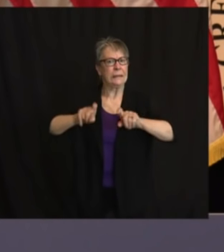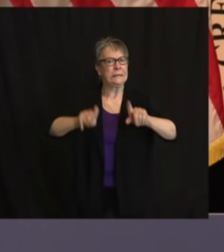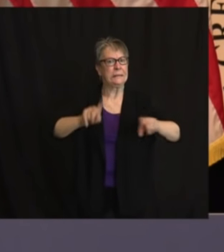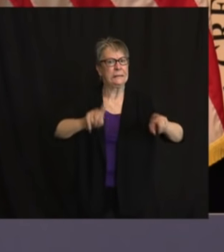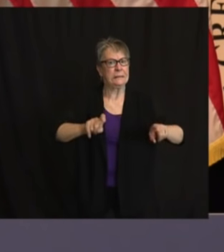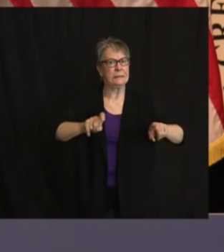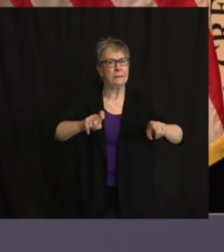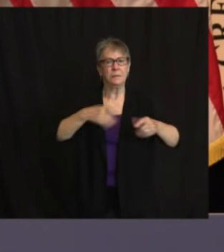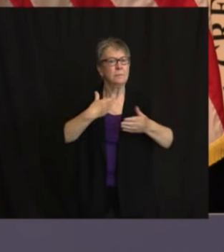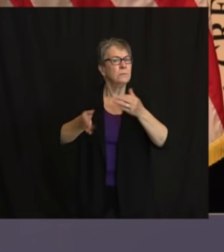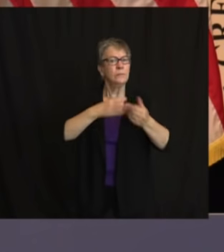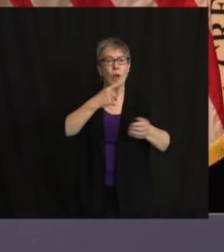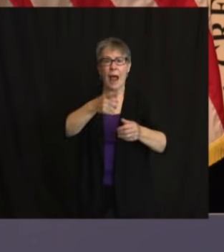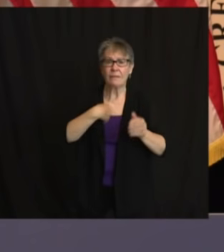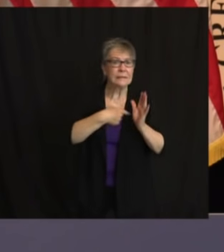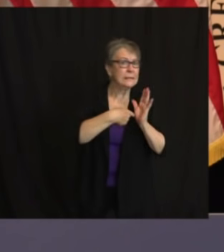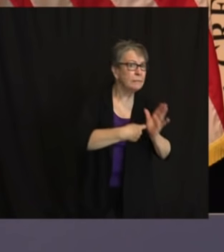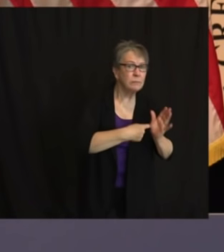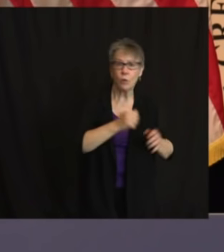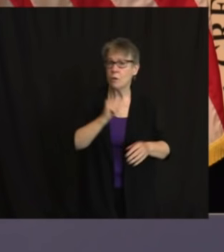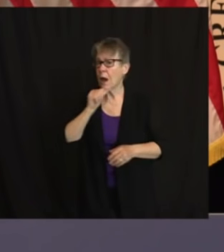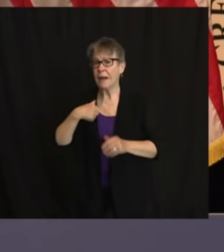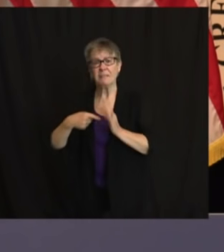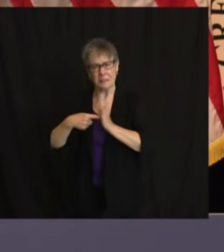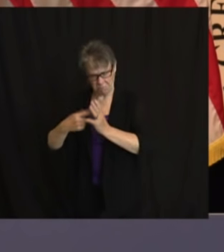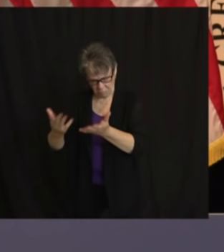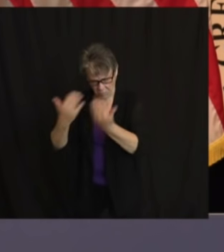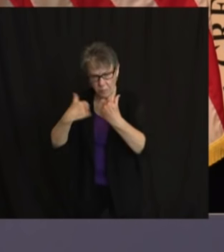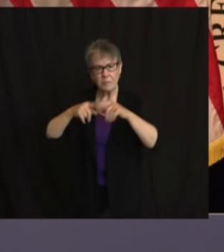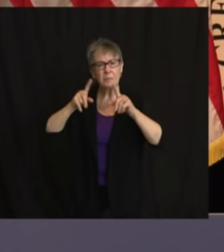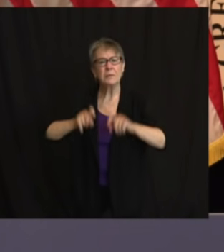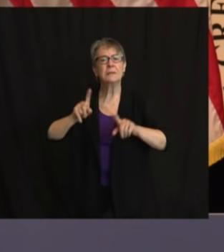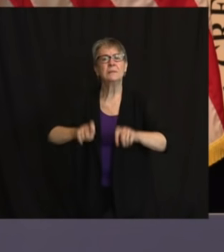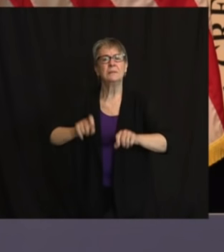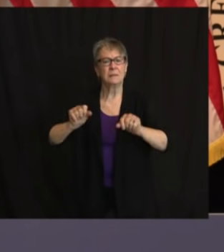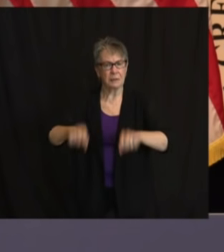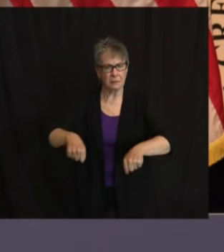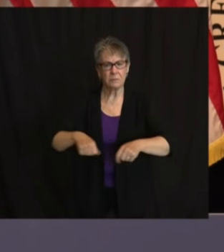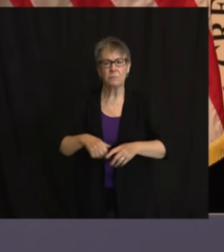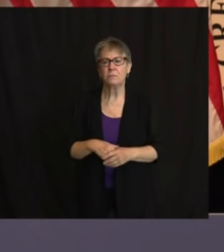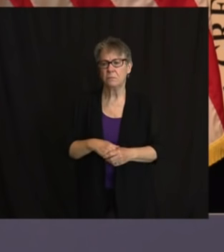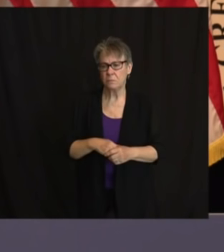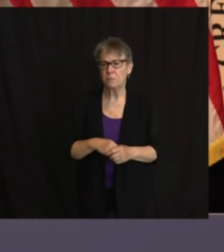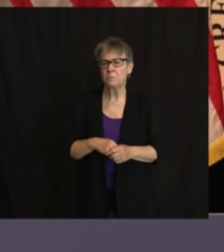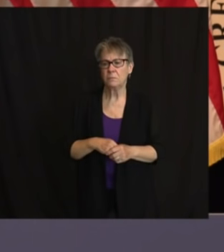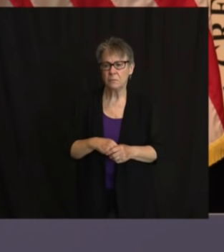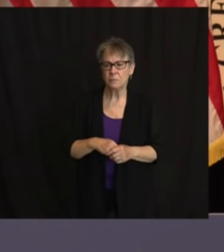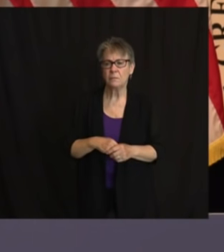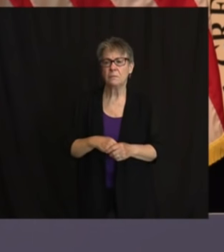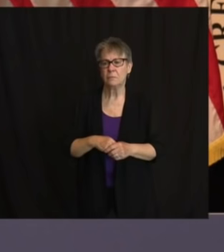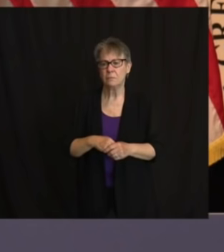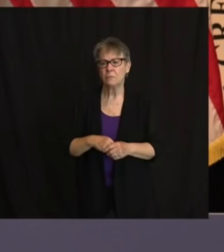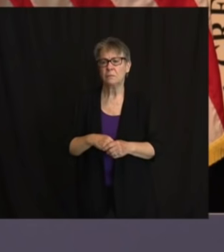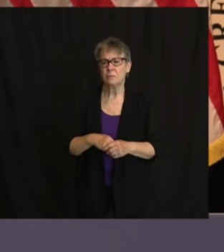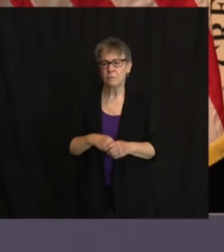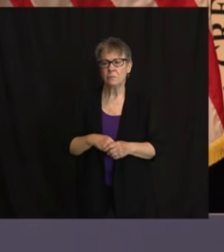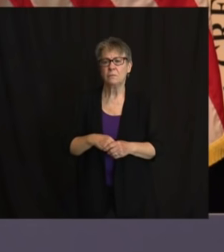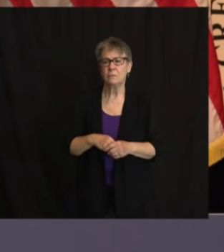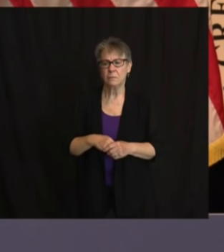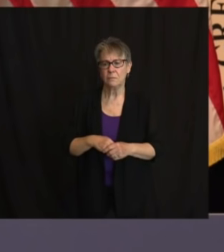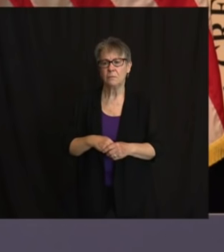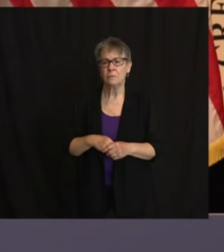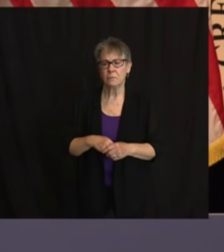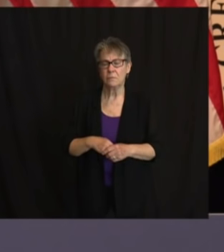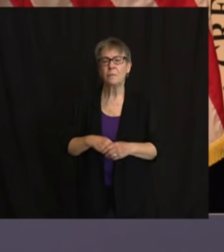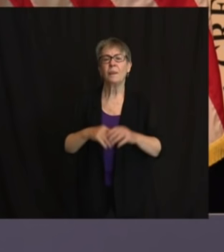is a positive measure by any light. Obviously, a big announcement on education today. Please help me welcome a great leader in